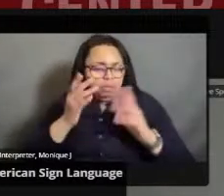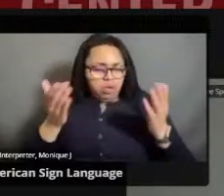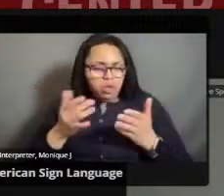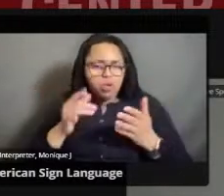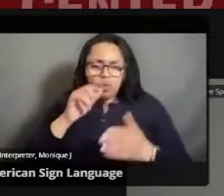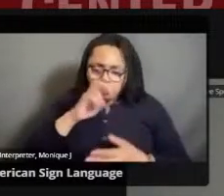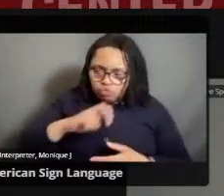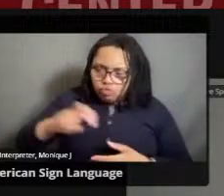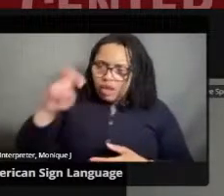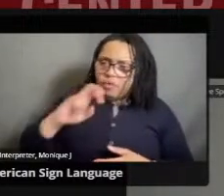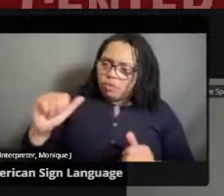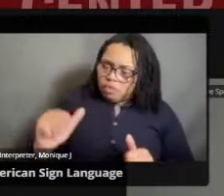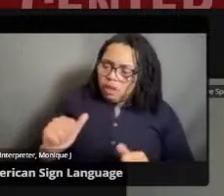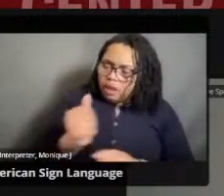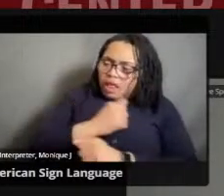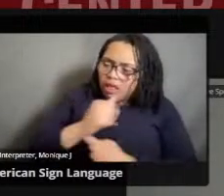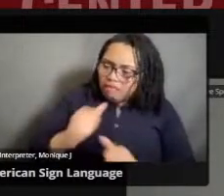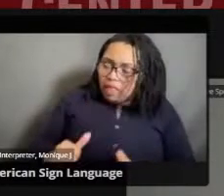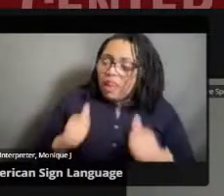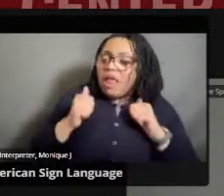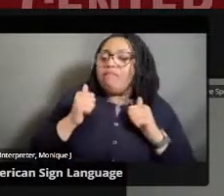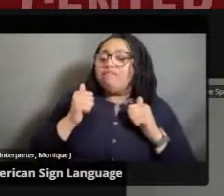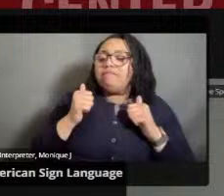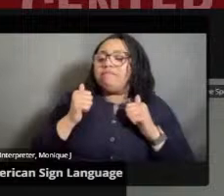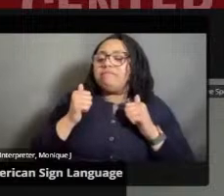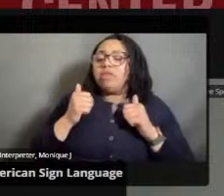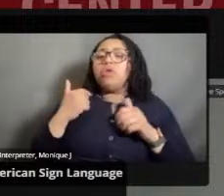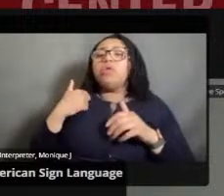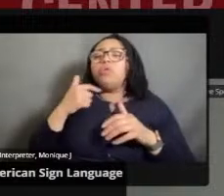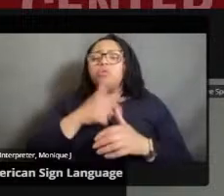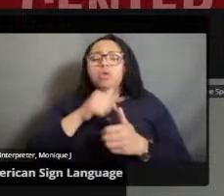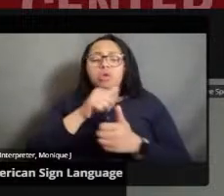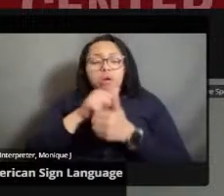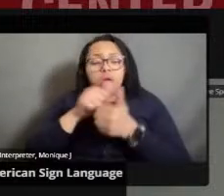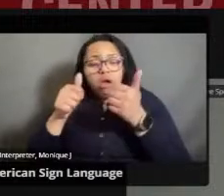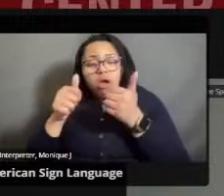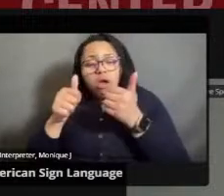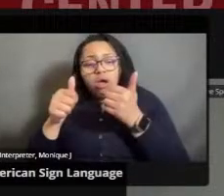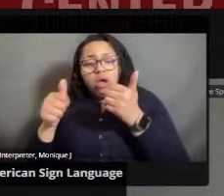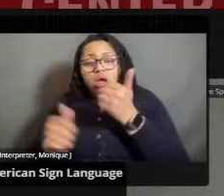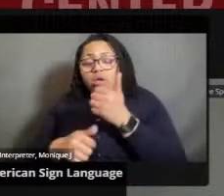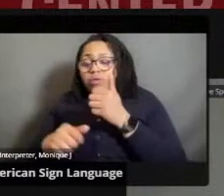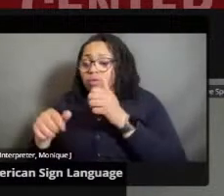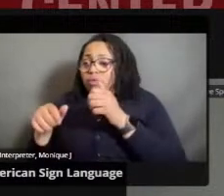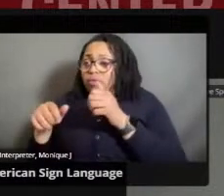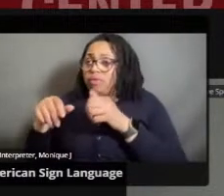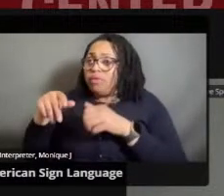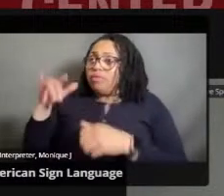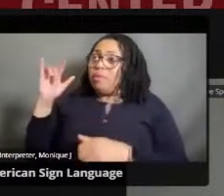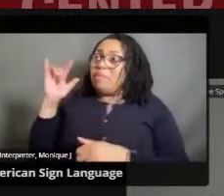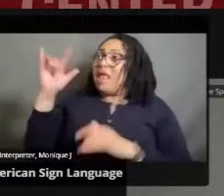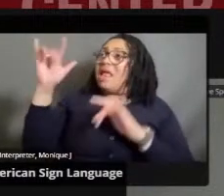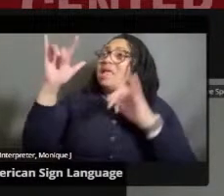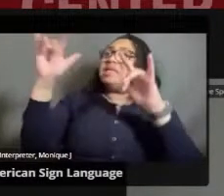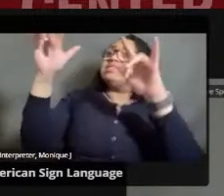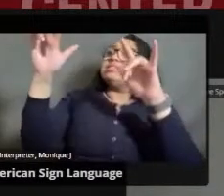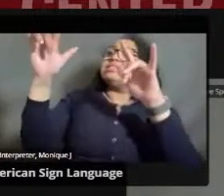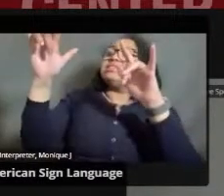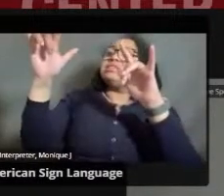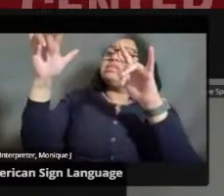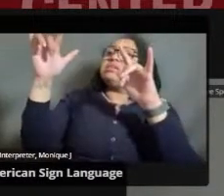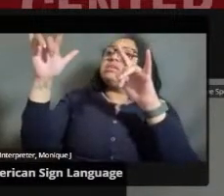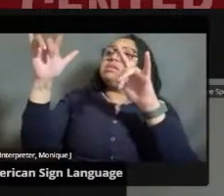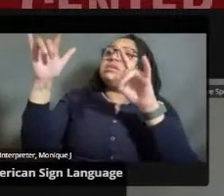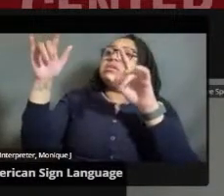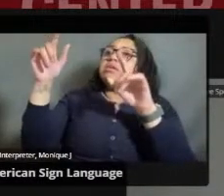things. We are under the plains, and God is higher than they are, and higher than they are.